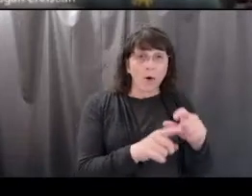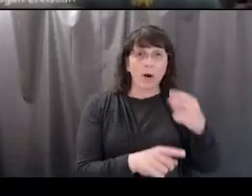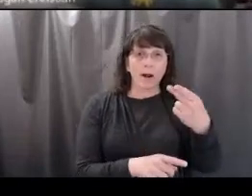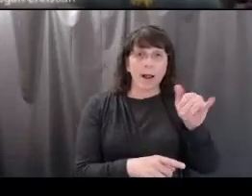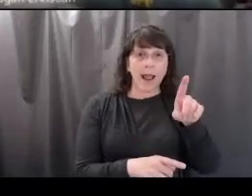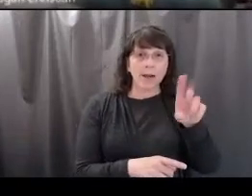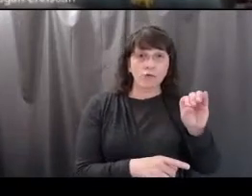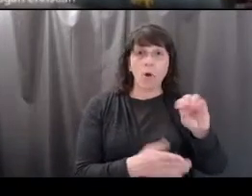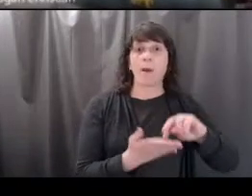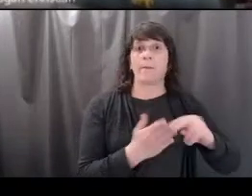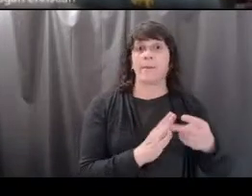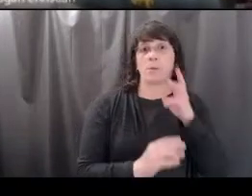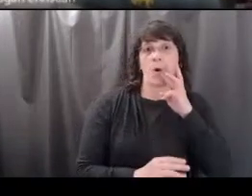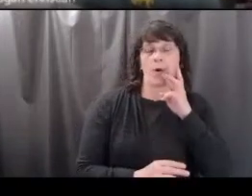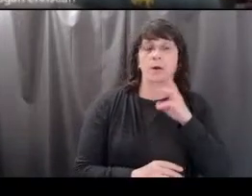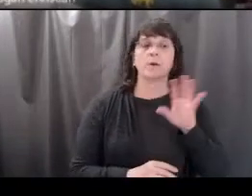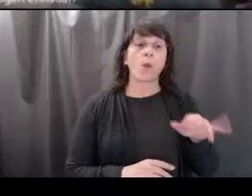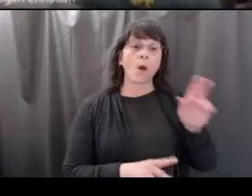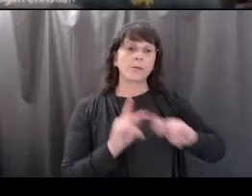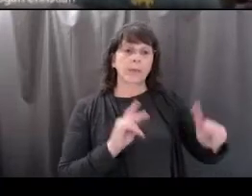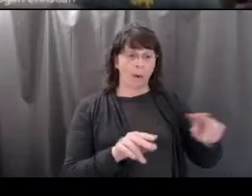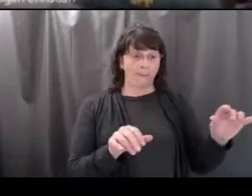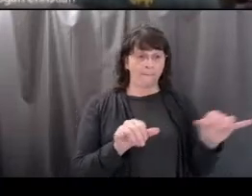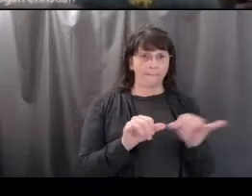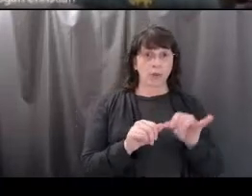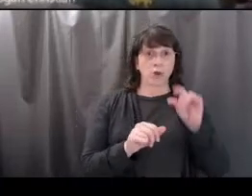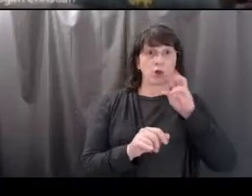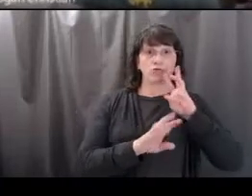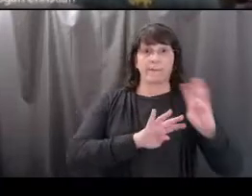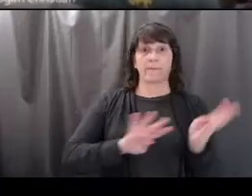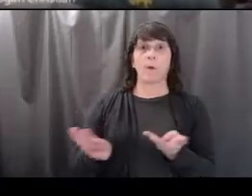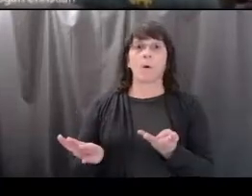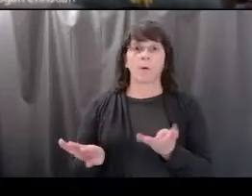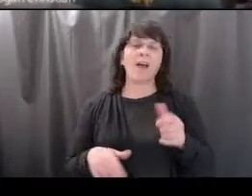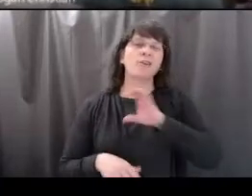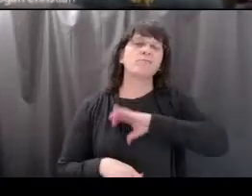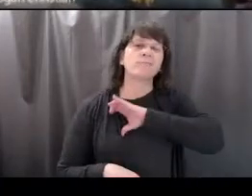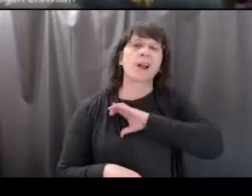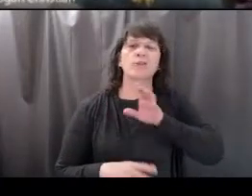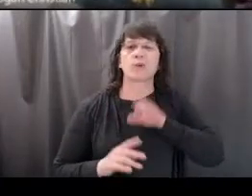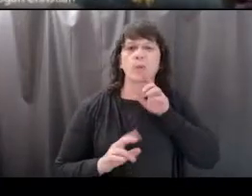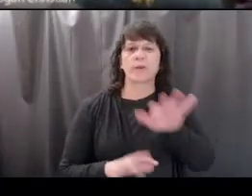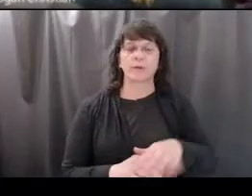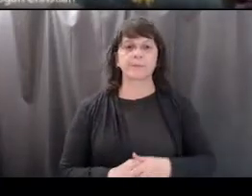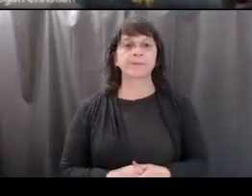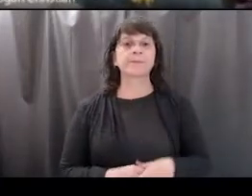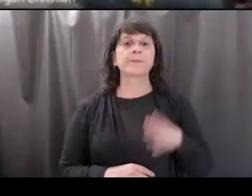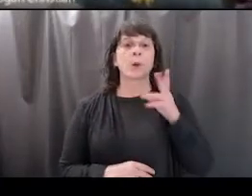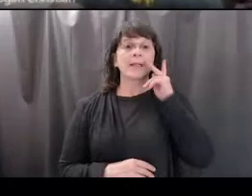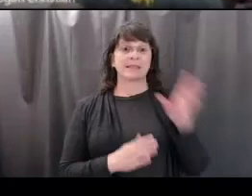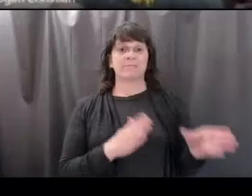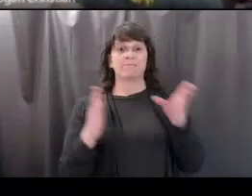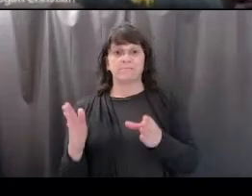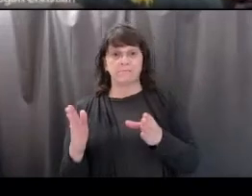meaning water. And so these are people who measure stream flow and other characteristics of rivers. Now you'll see here on the